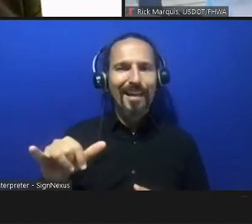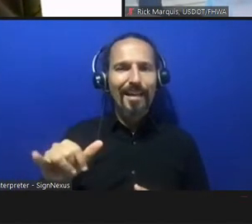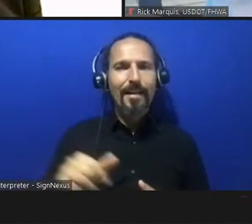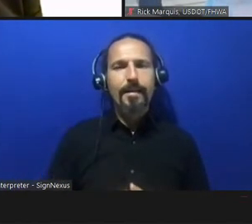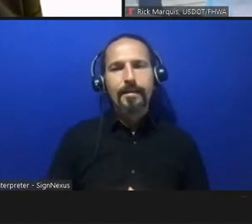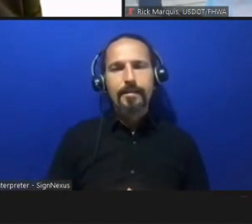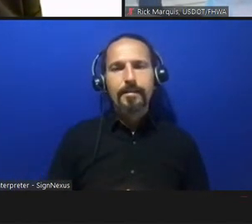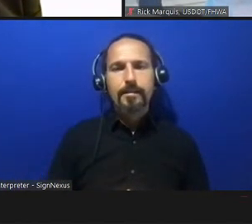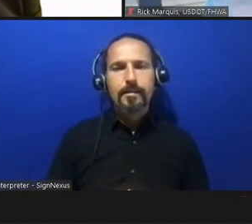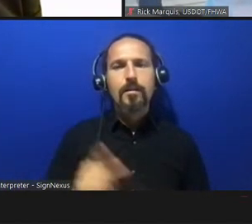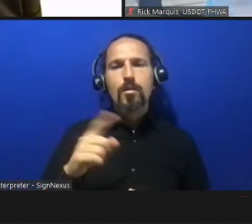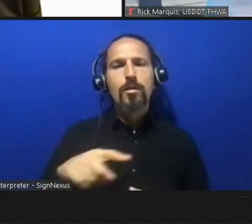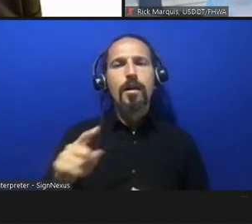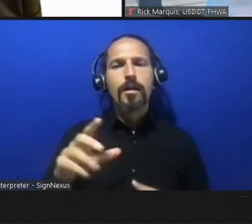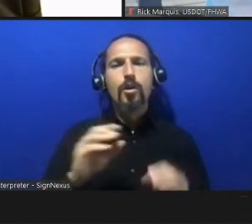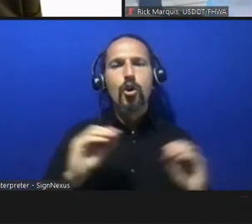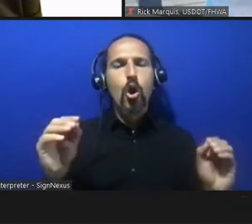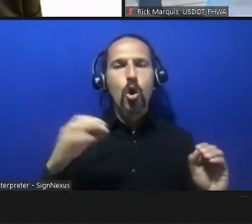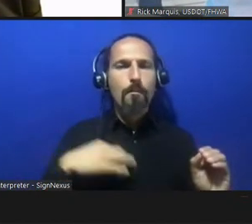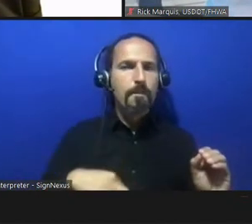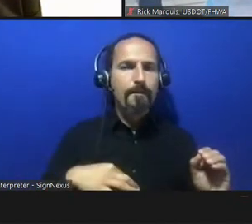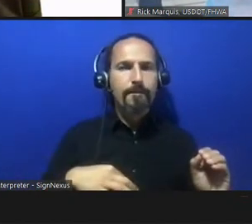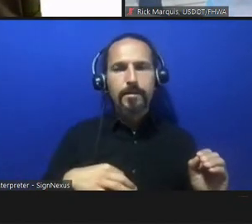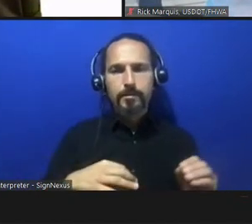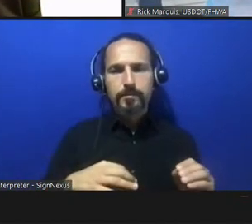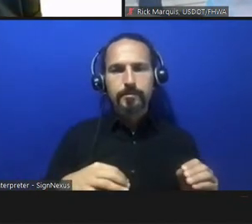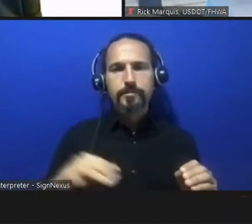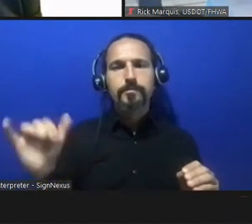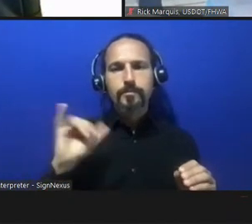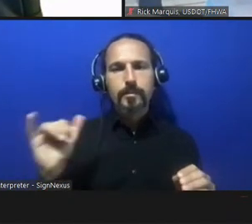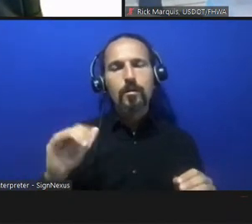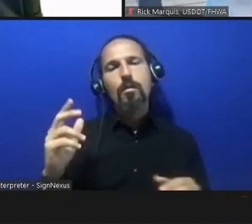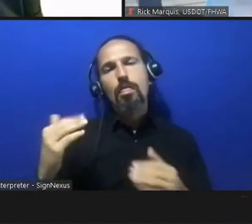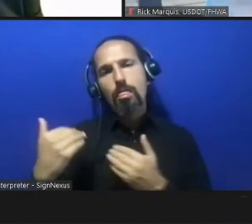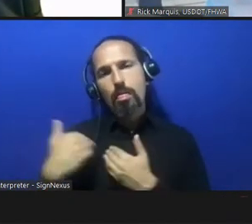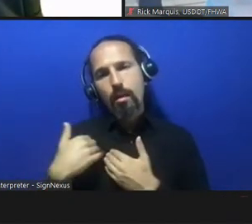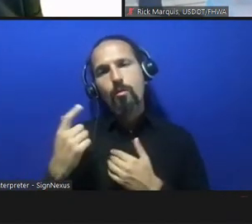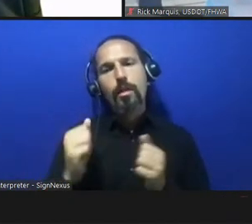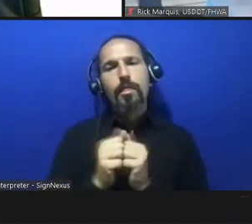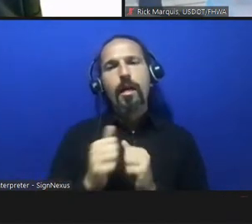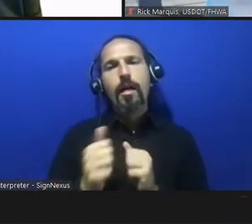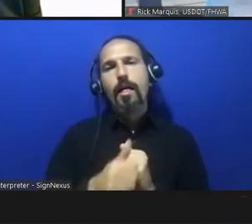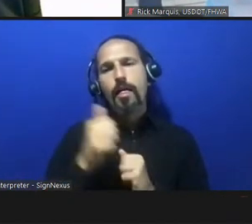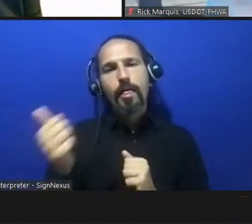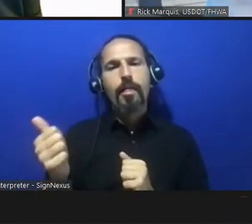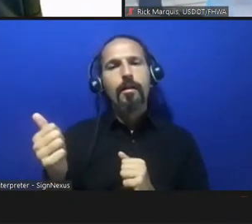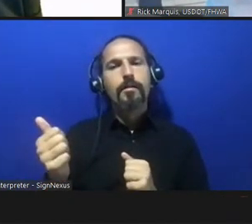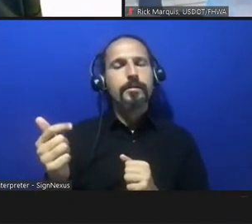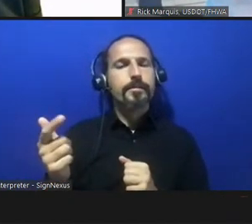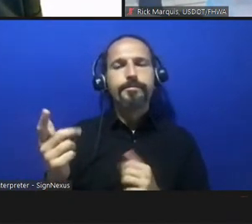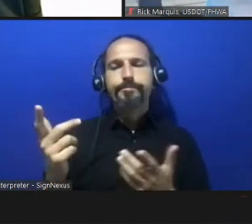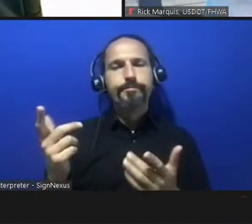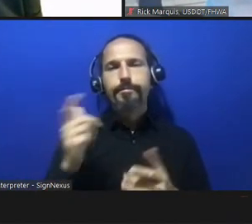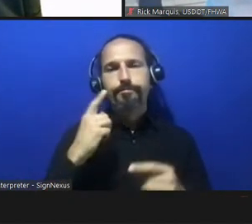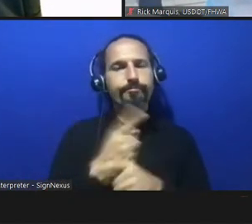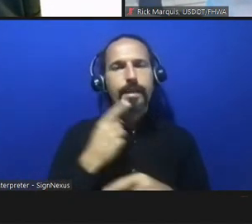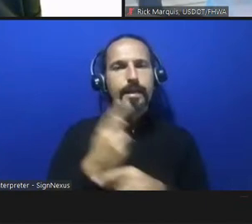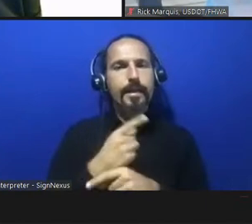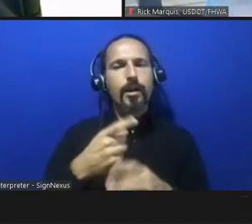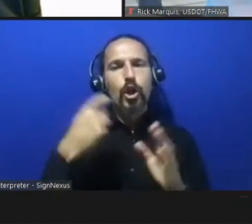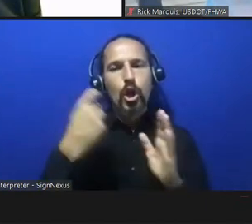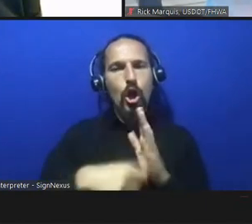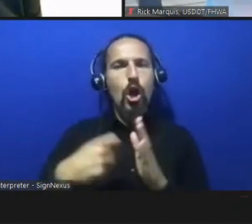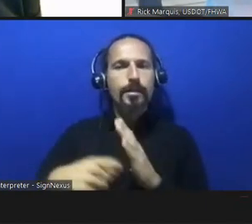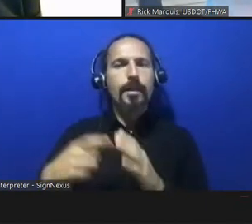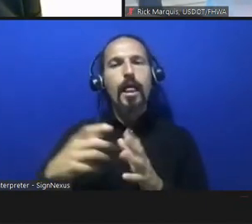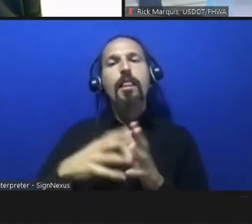businesses will get no benefits and will be burdened with yet another senseless course scheme it ignores most